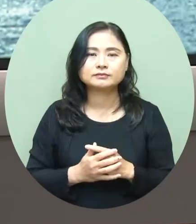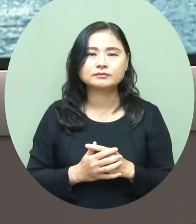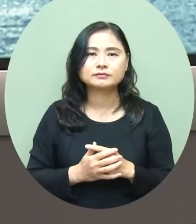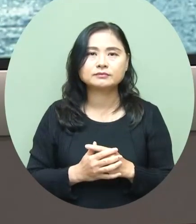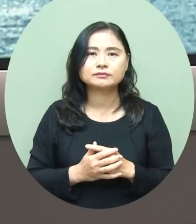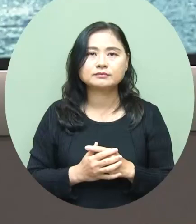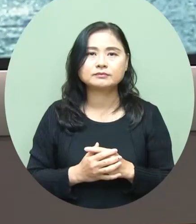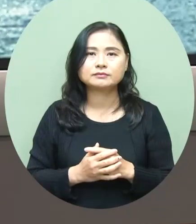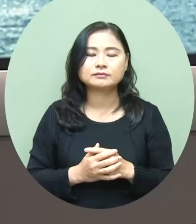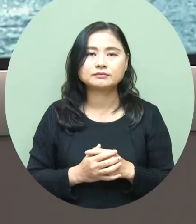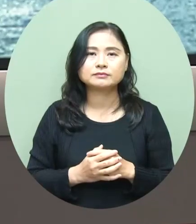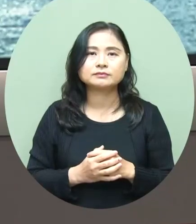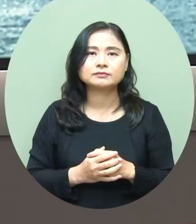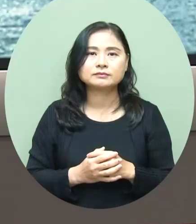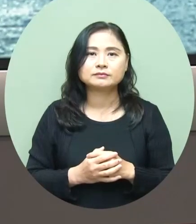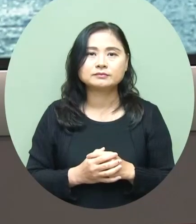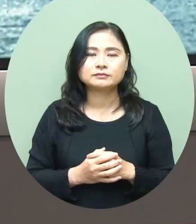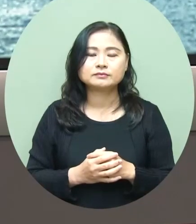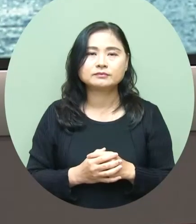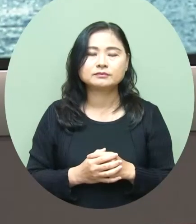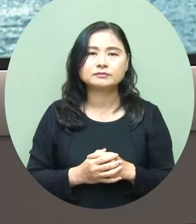3 doses of vaccine,